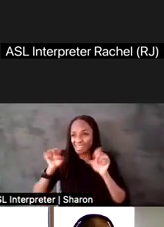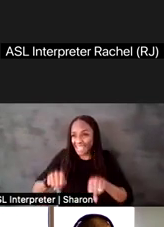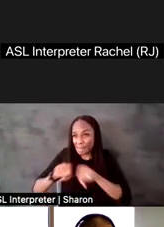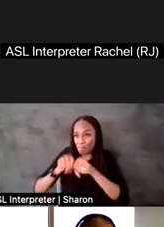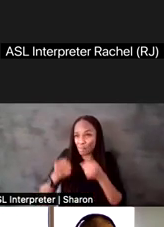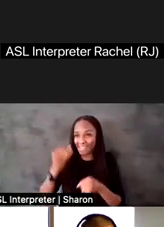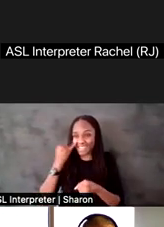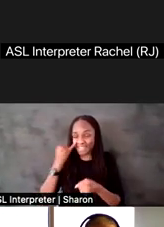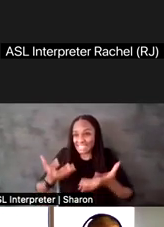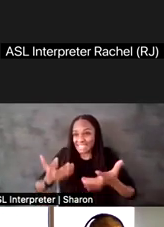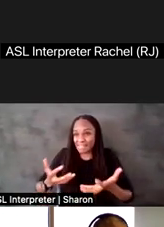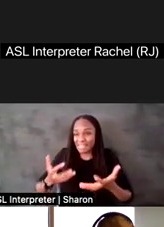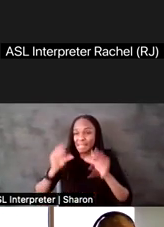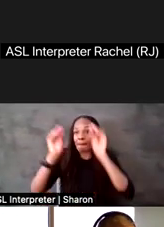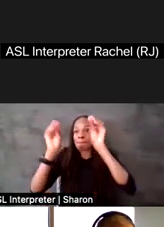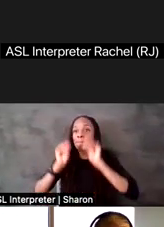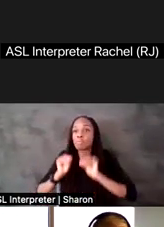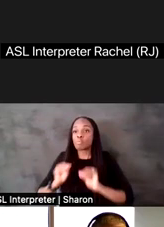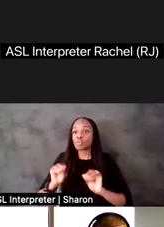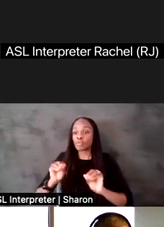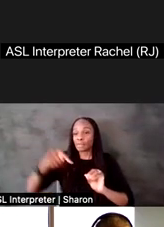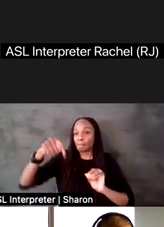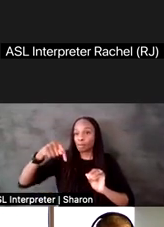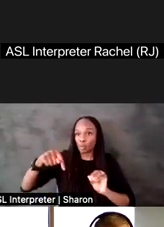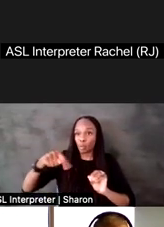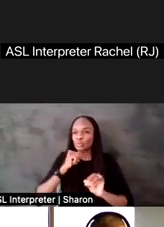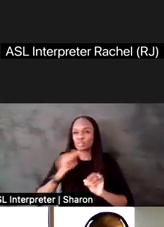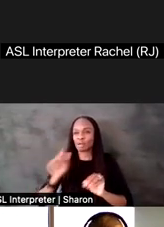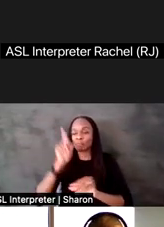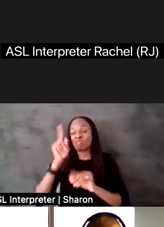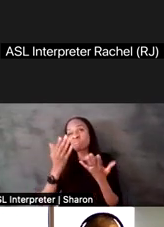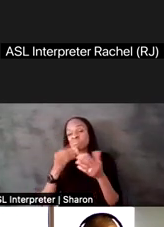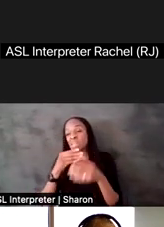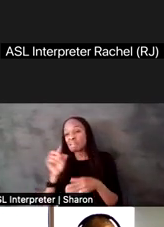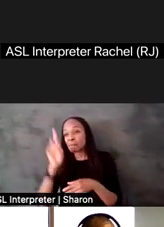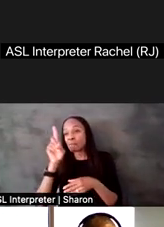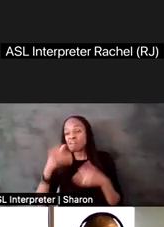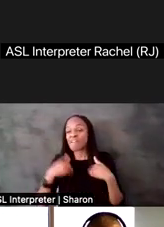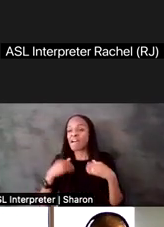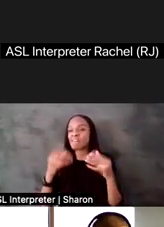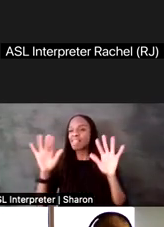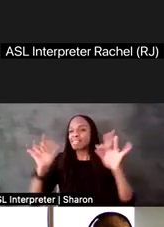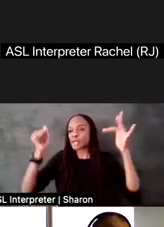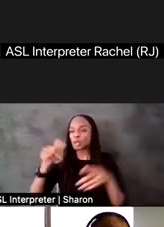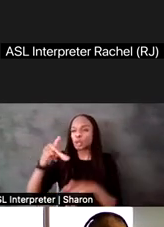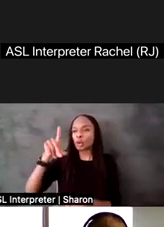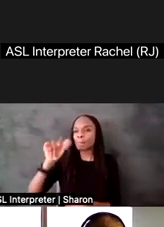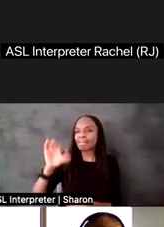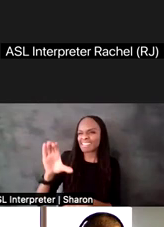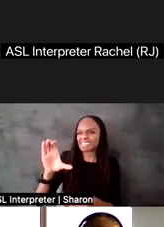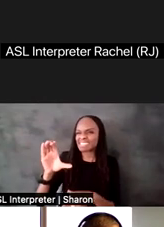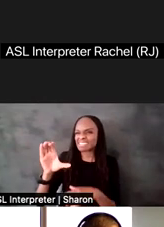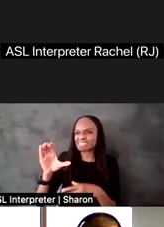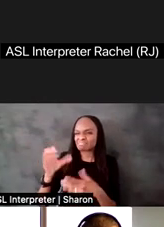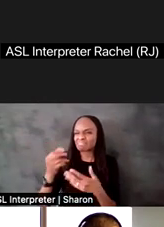putting them down below and putting them above, maybe something that's lighter, plasticware perhaps, just something to consider as well. You can see the picture